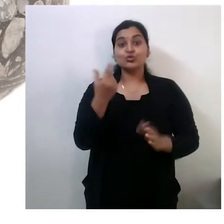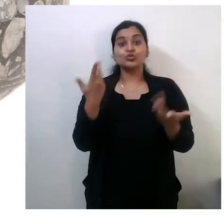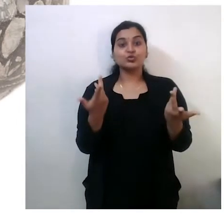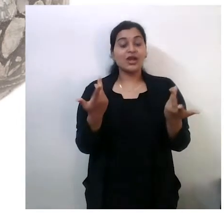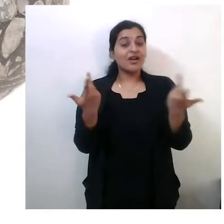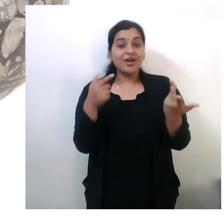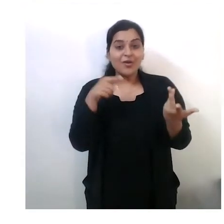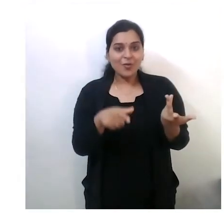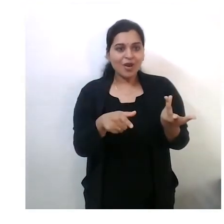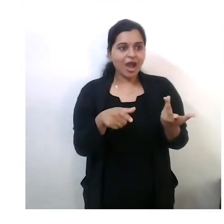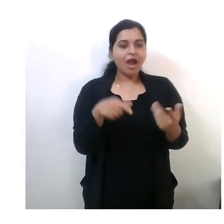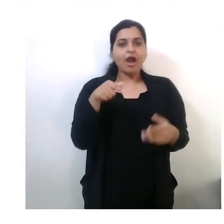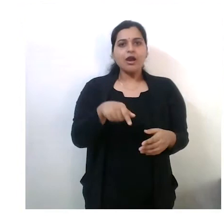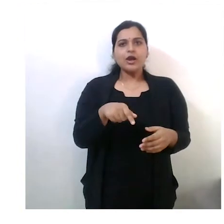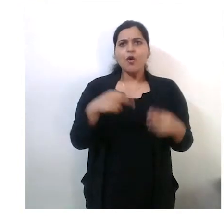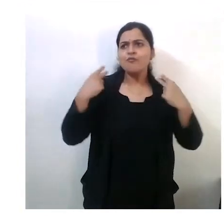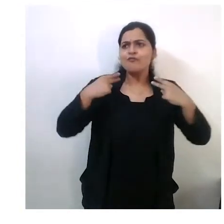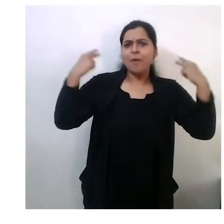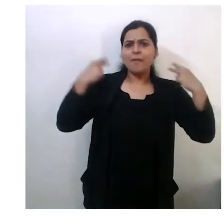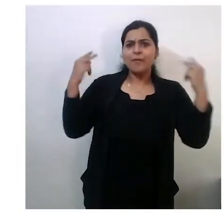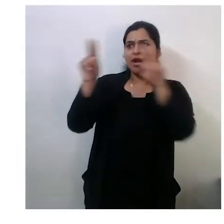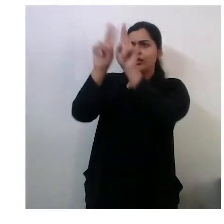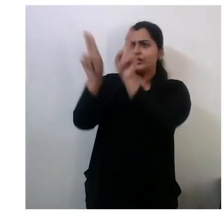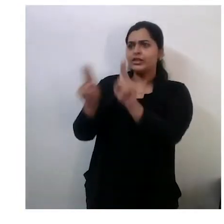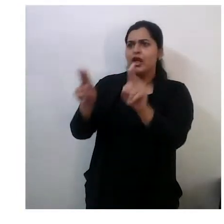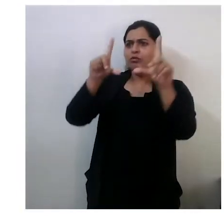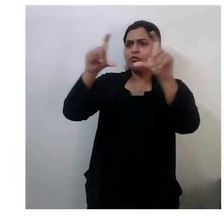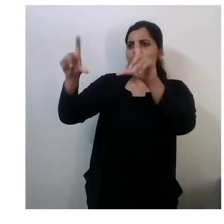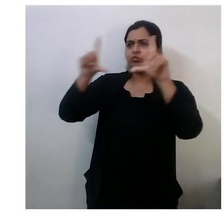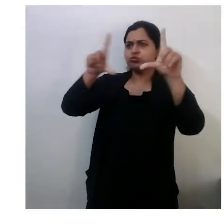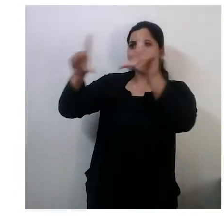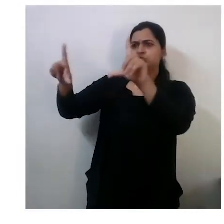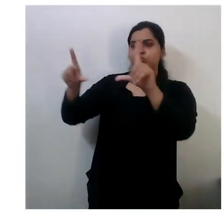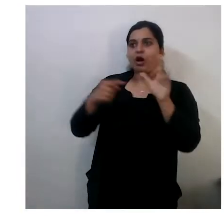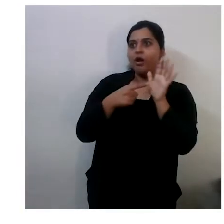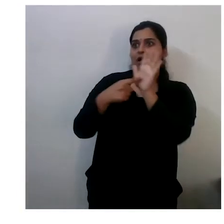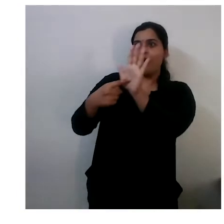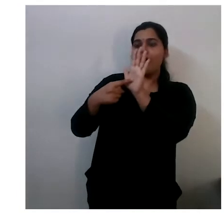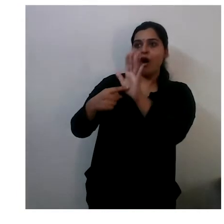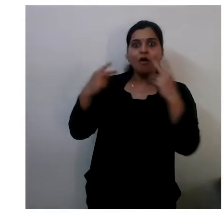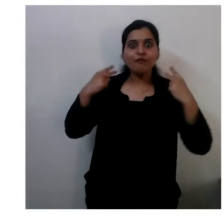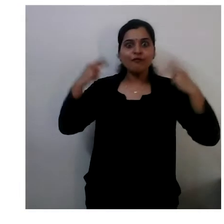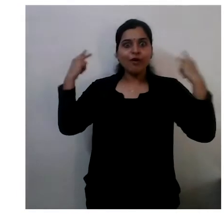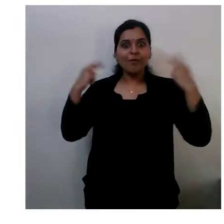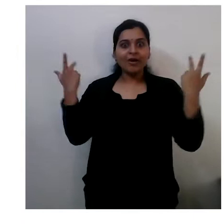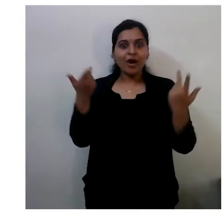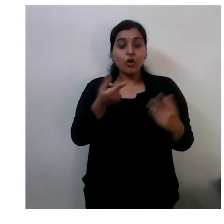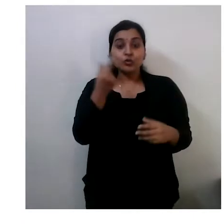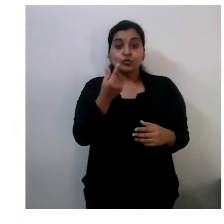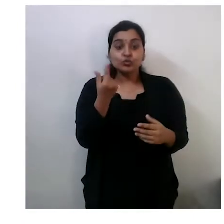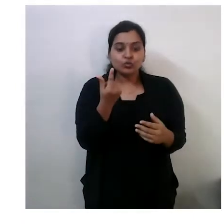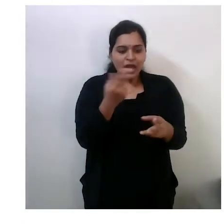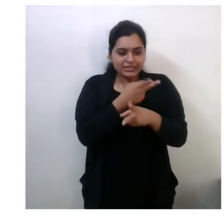ware became extremely popular in international exhibitions in the 19th century, with objects serving as trays, plates,